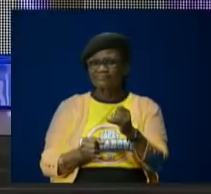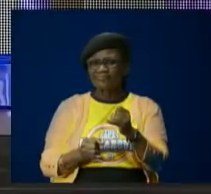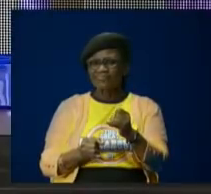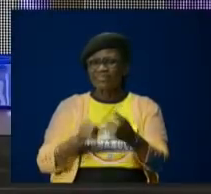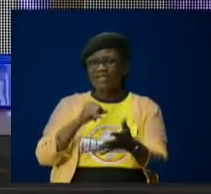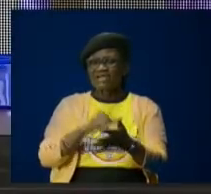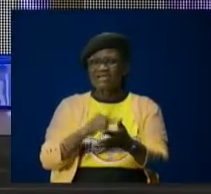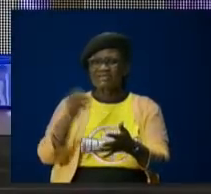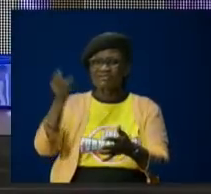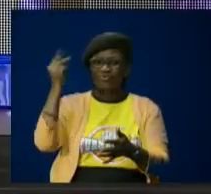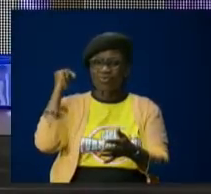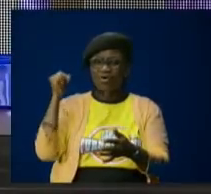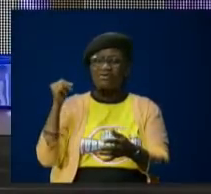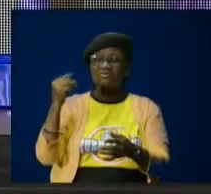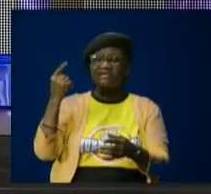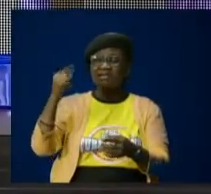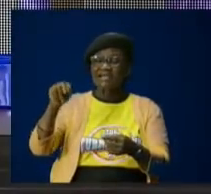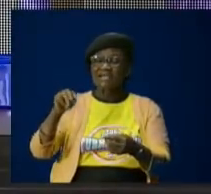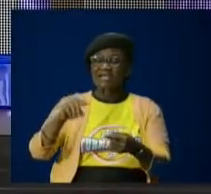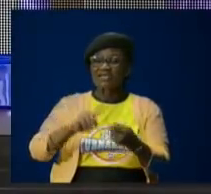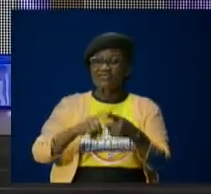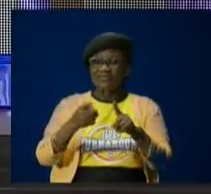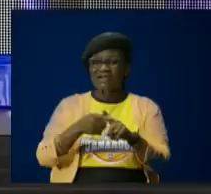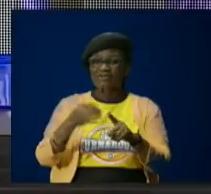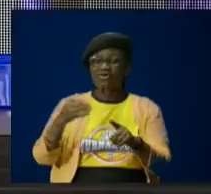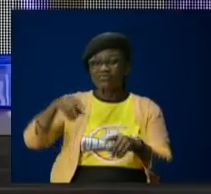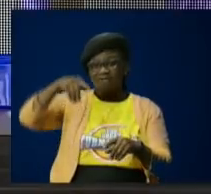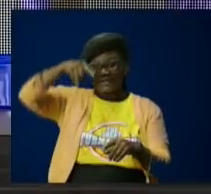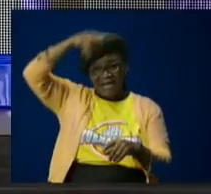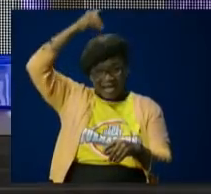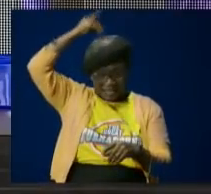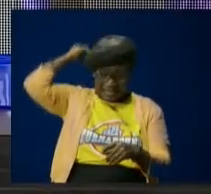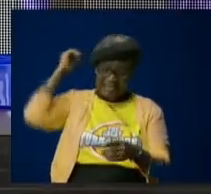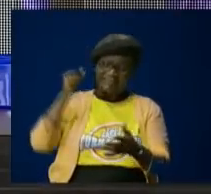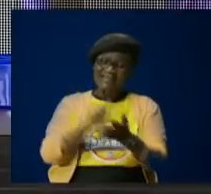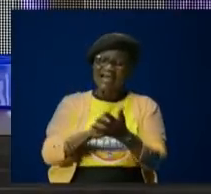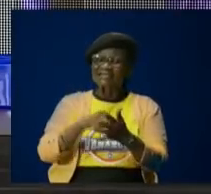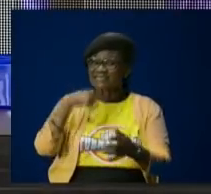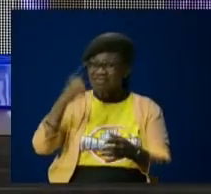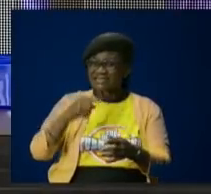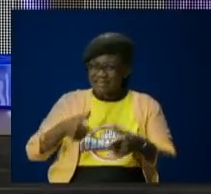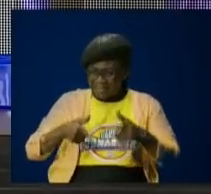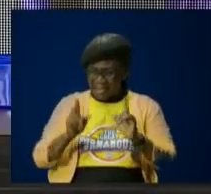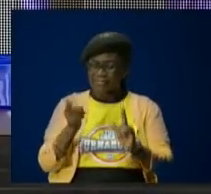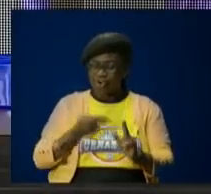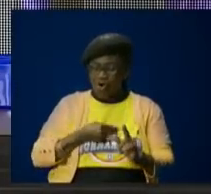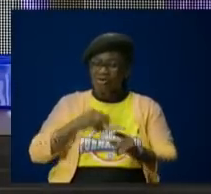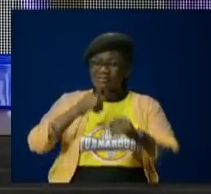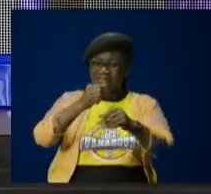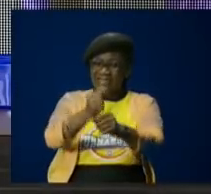It was the peers of Daniel that said, let's get him into trouble.